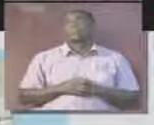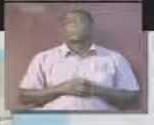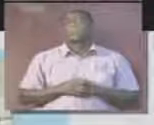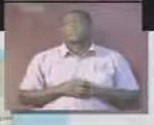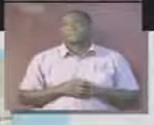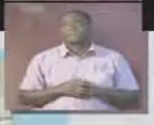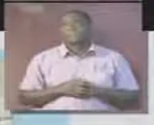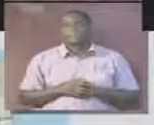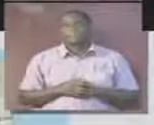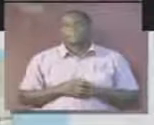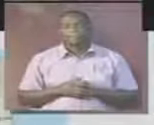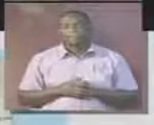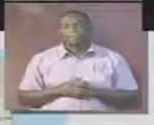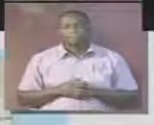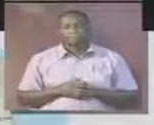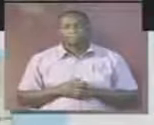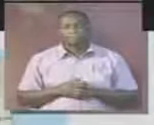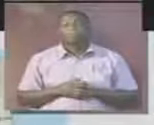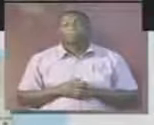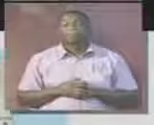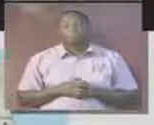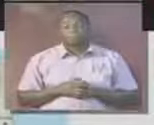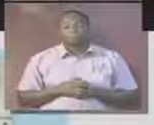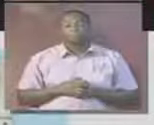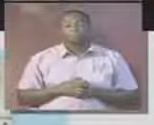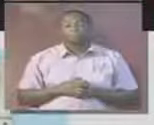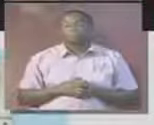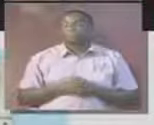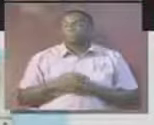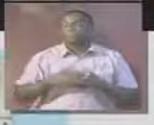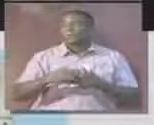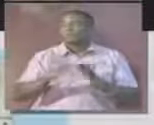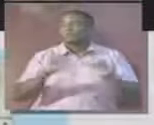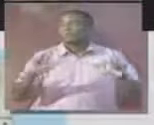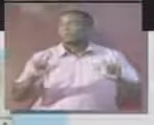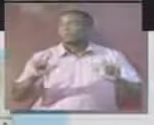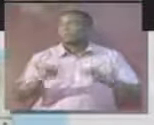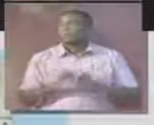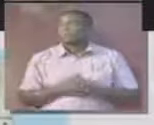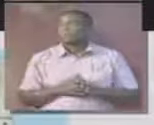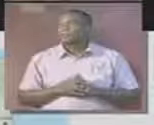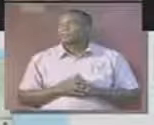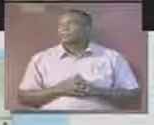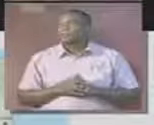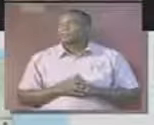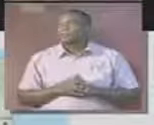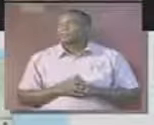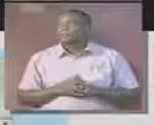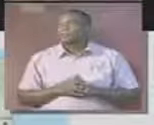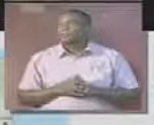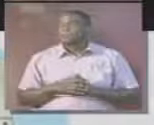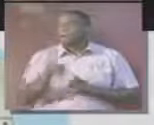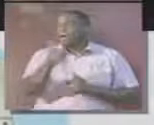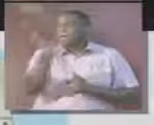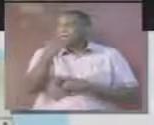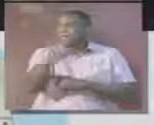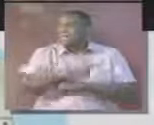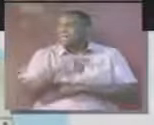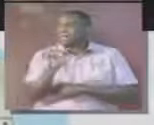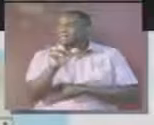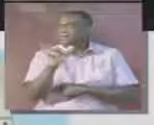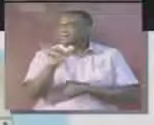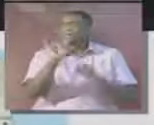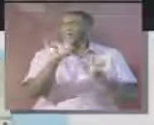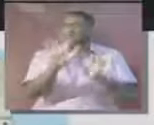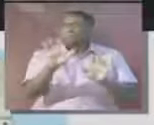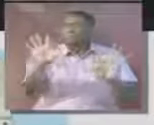those cases for the 29th. And if we go to the next slide, we see that the distribution for the next day is basically the same. So there's continued transmission,